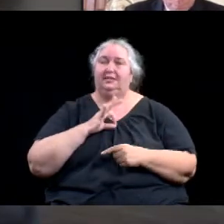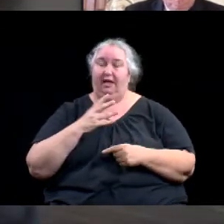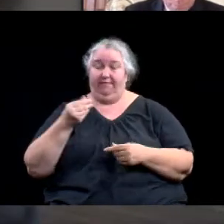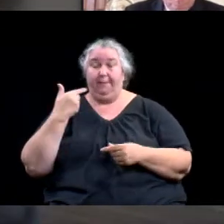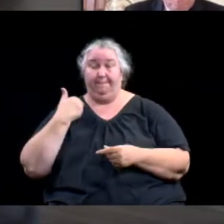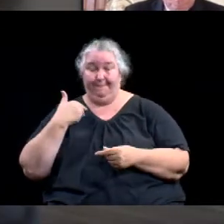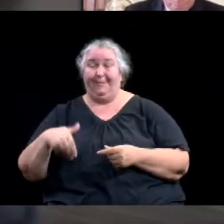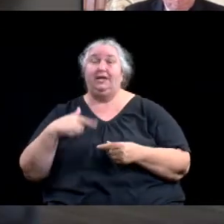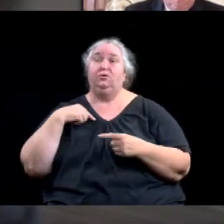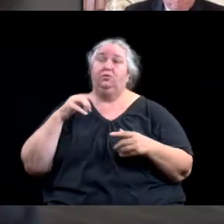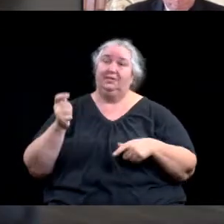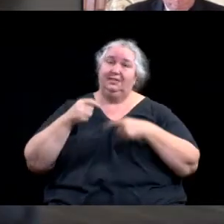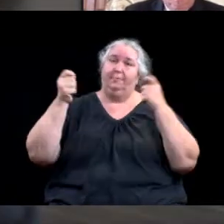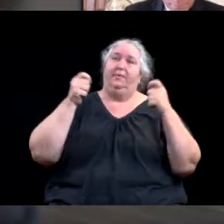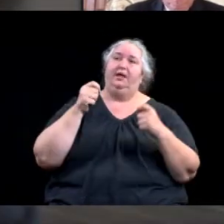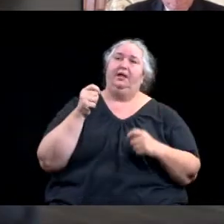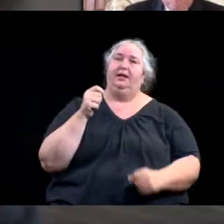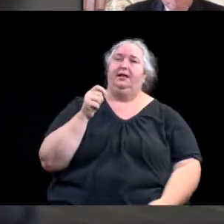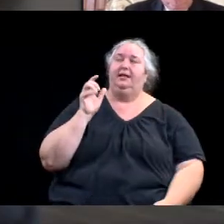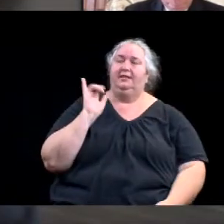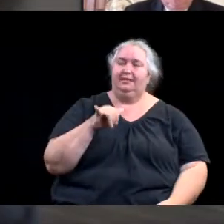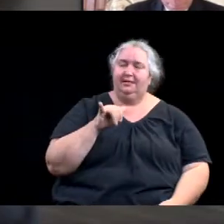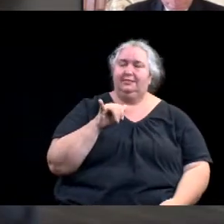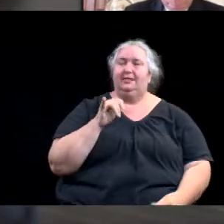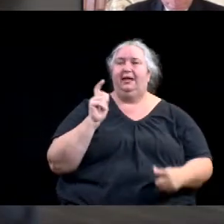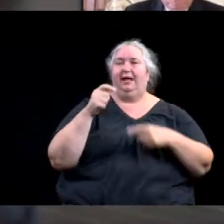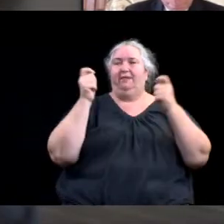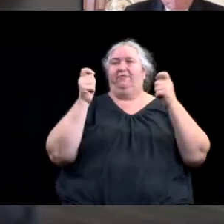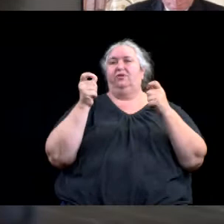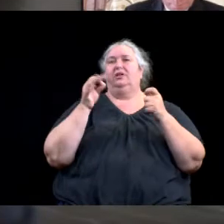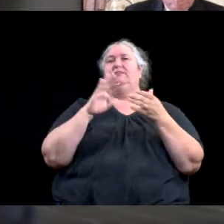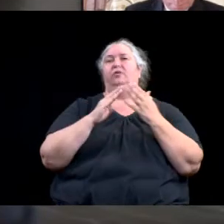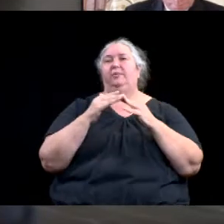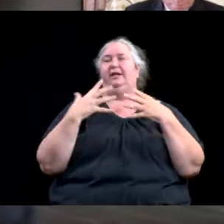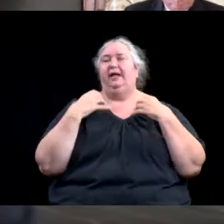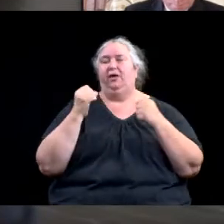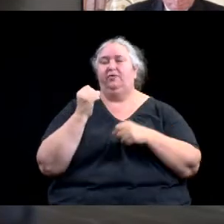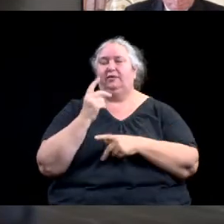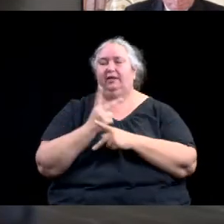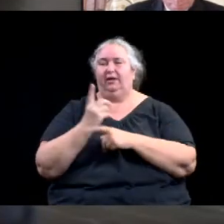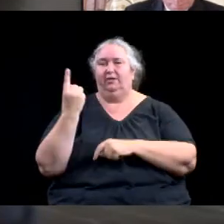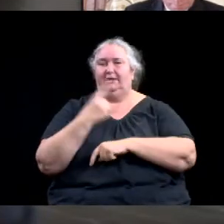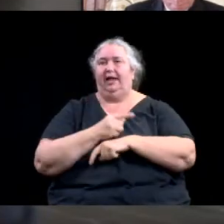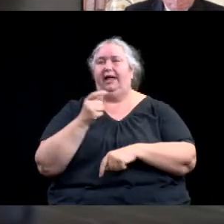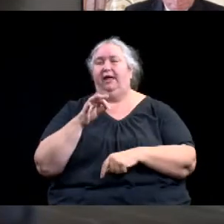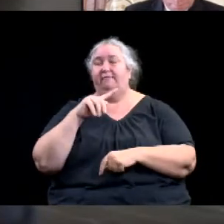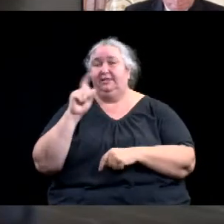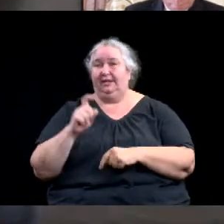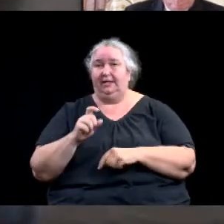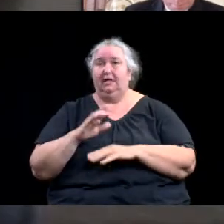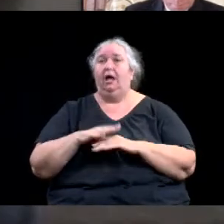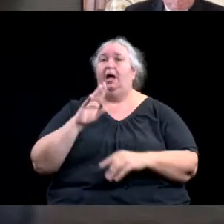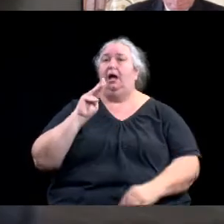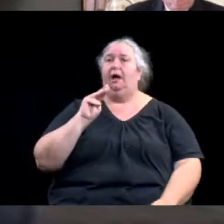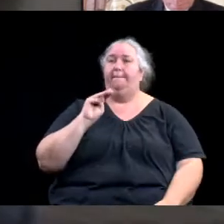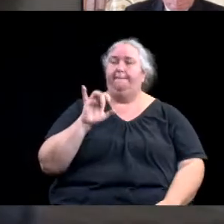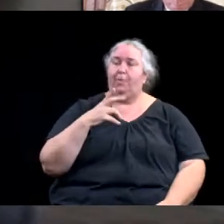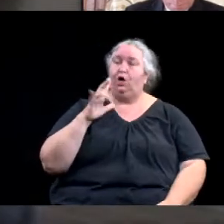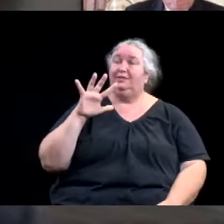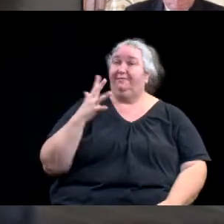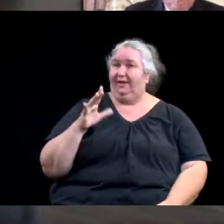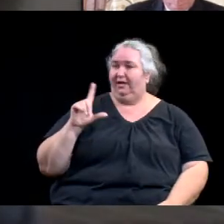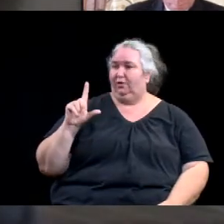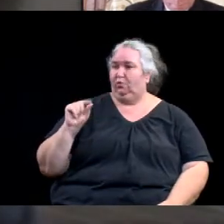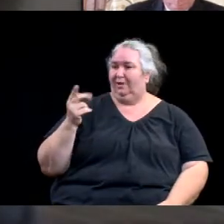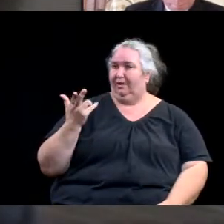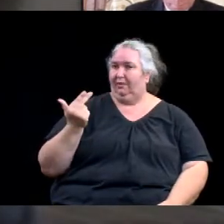On March 5th, 2013, Community Healthcare of Texas opened Providence Hospice Place on the campus of the